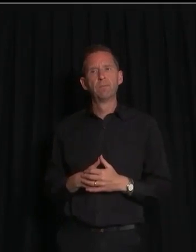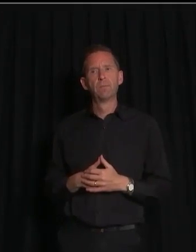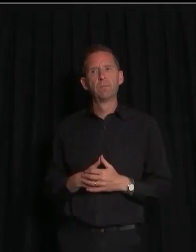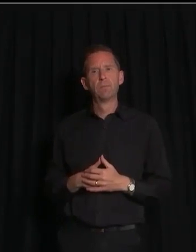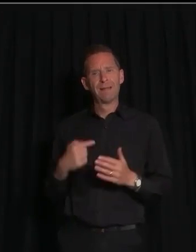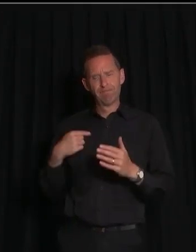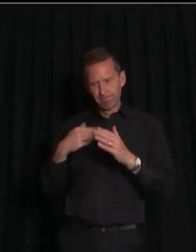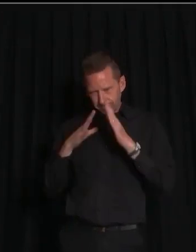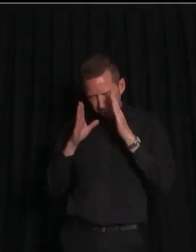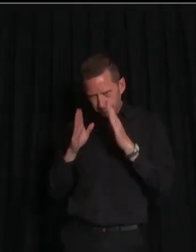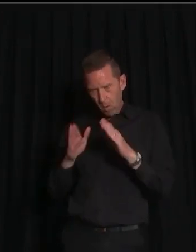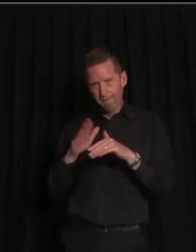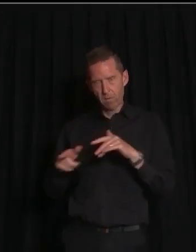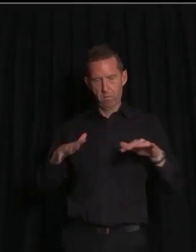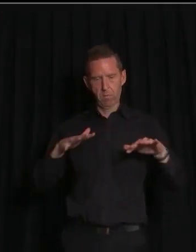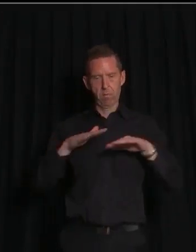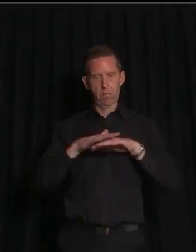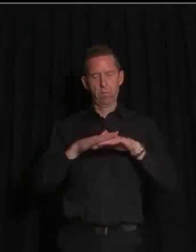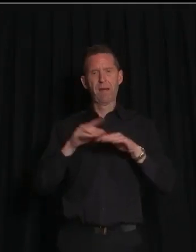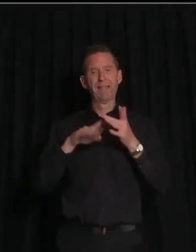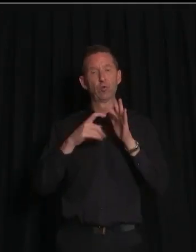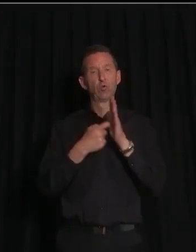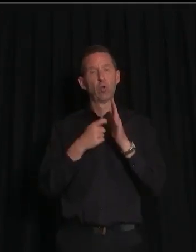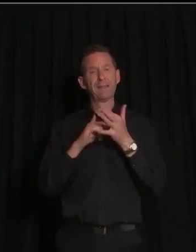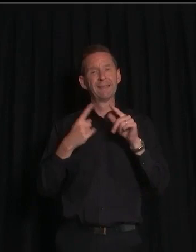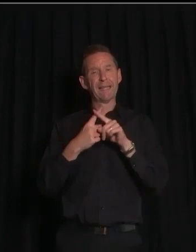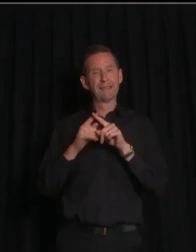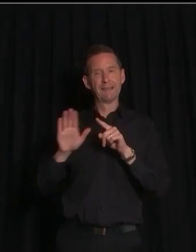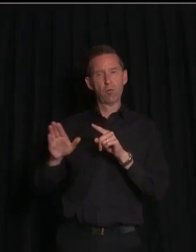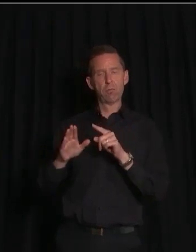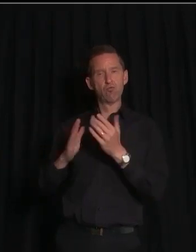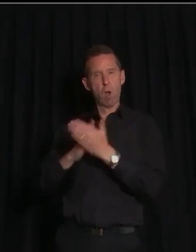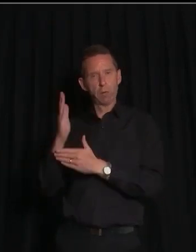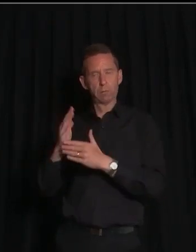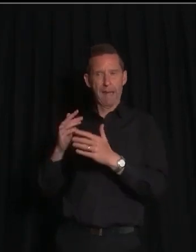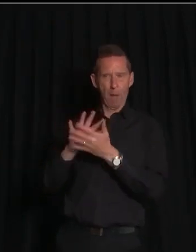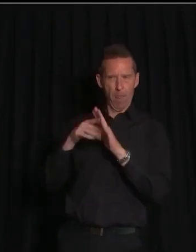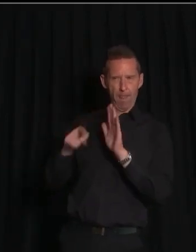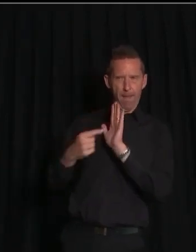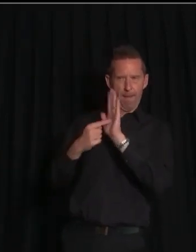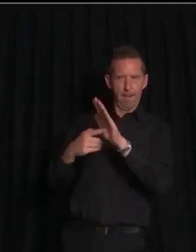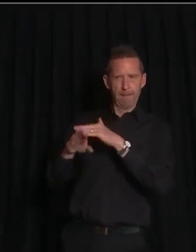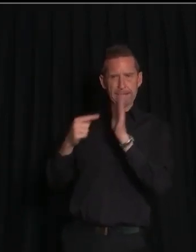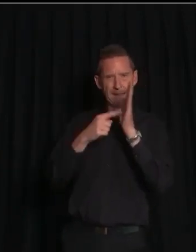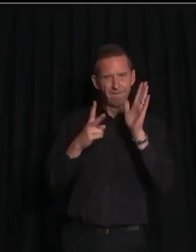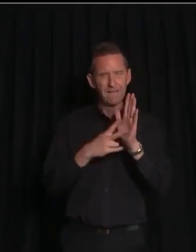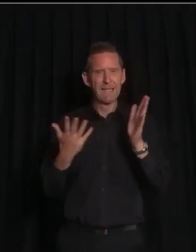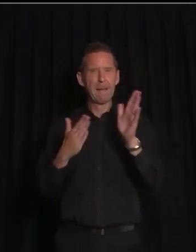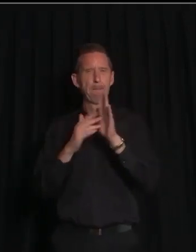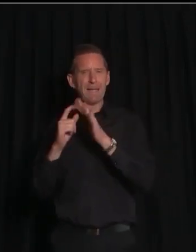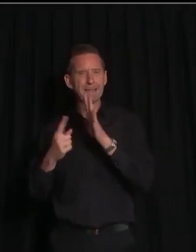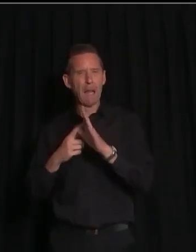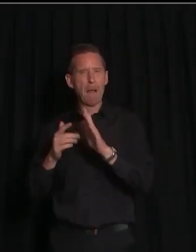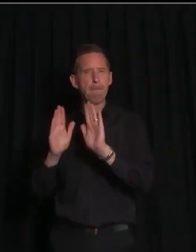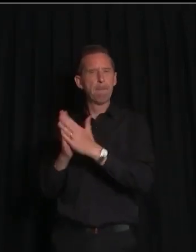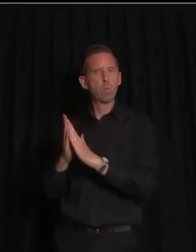how the topic of intersex rights is presented in the media, in the movies, in books, because for so many people,